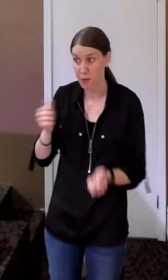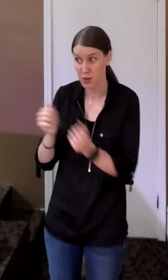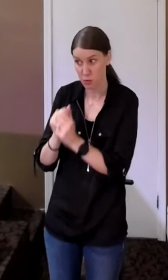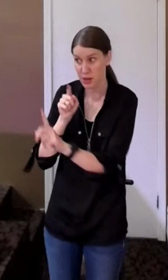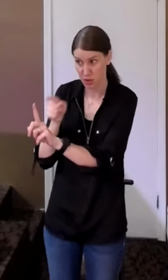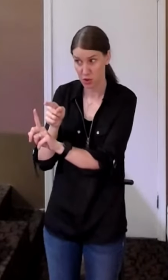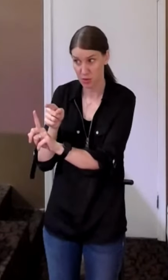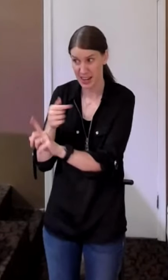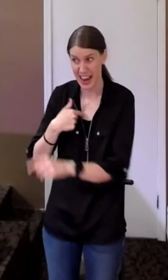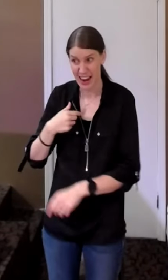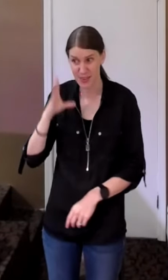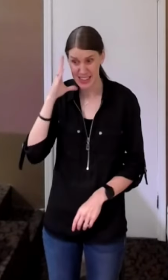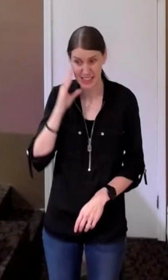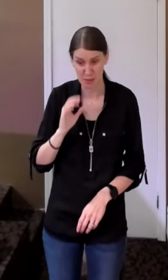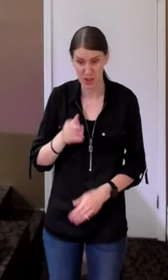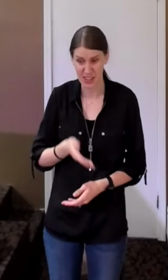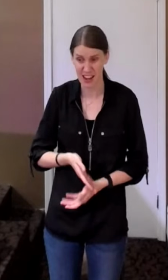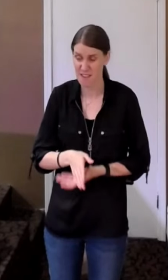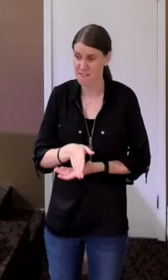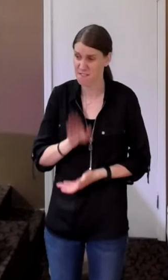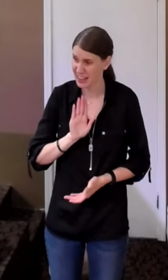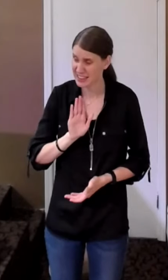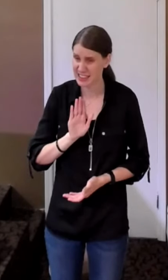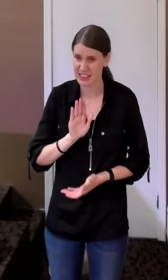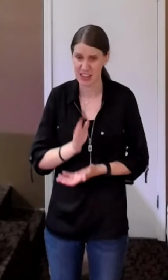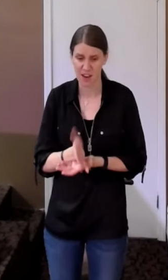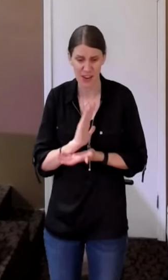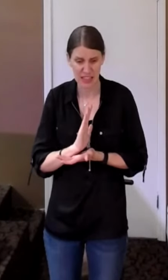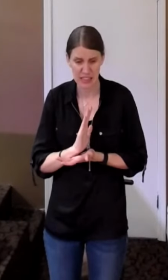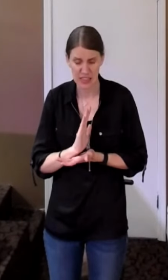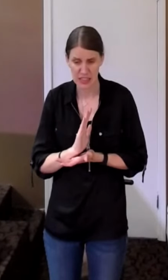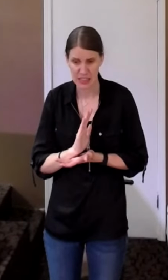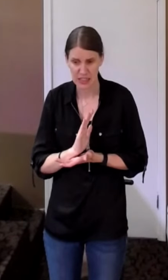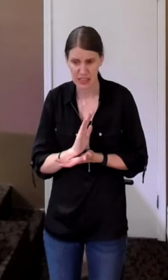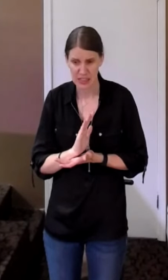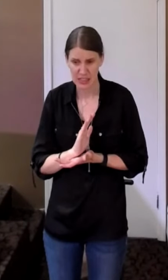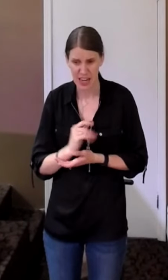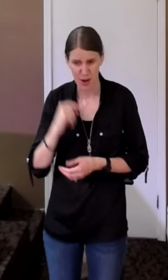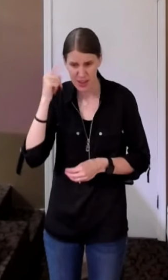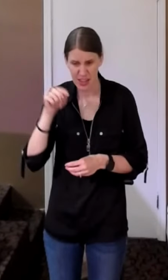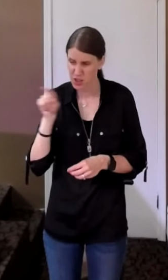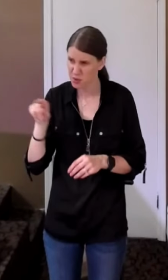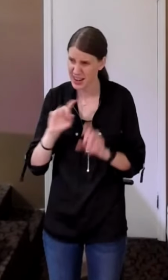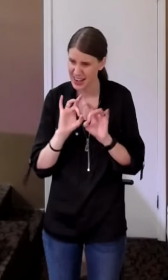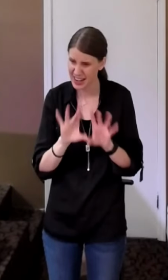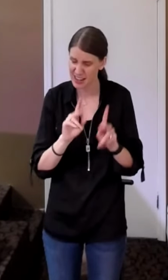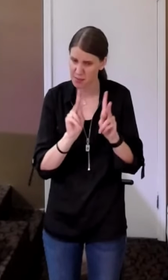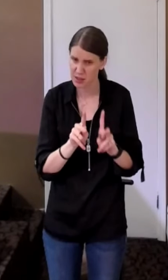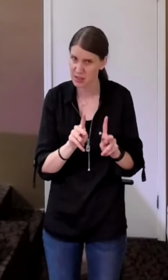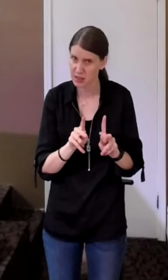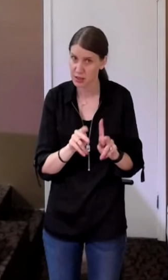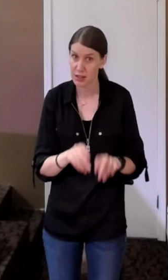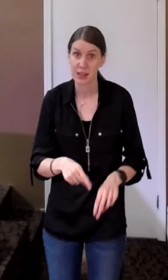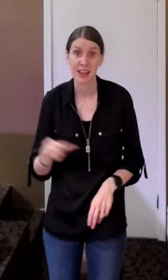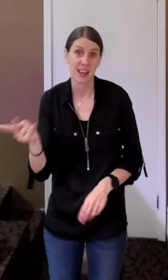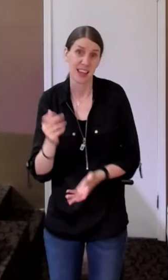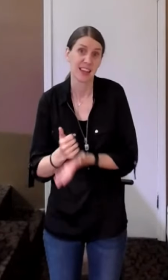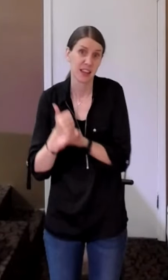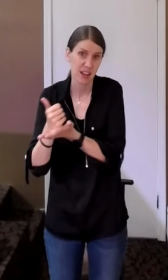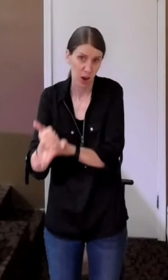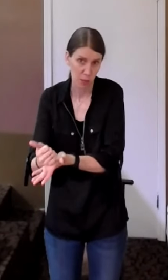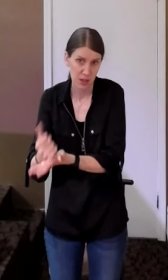really offended, or I would be really hurt, or I would think you hated me. You know, and just help them to see and to understand. You